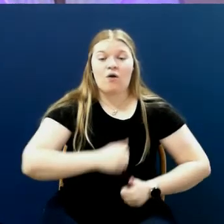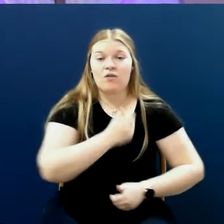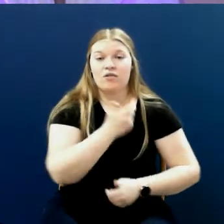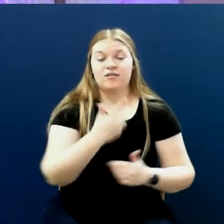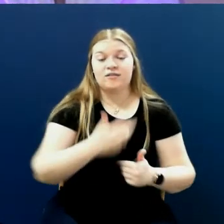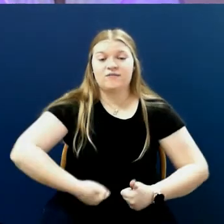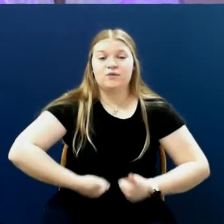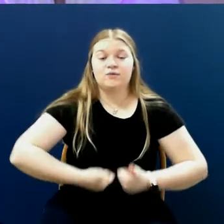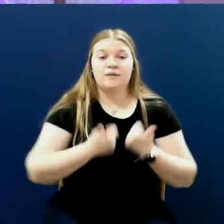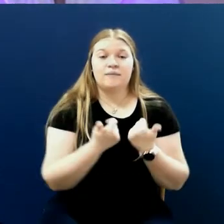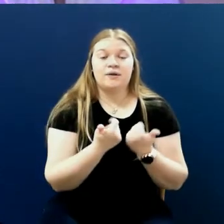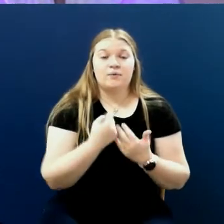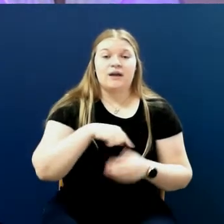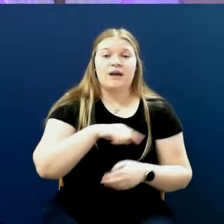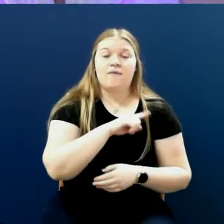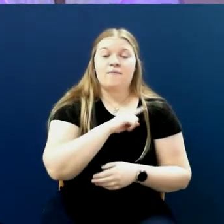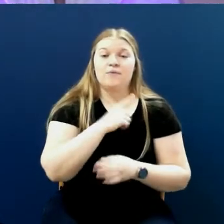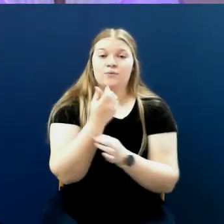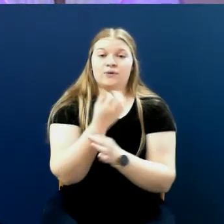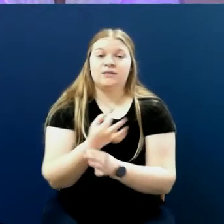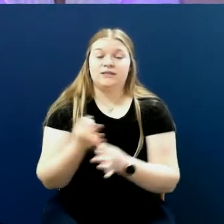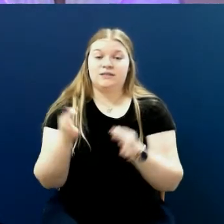you and I have been redeemed or set free.